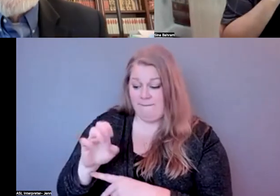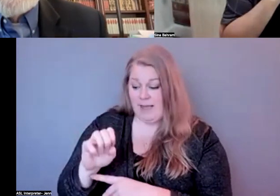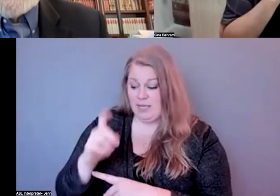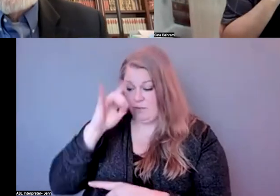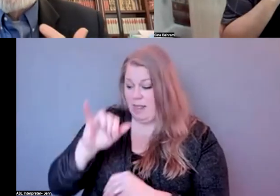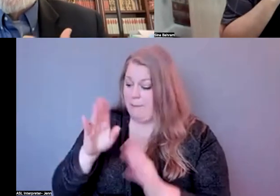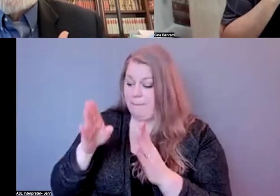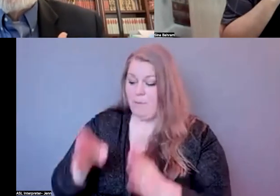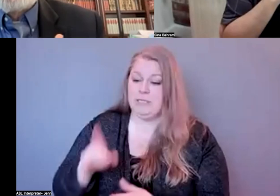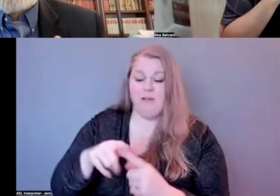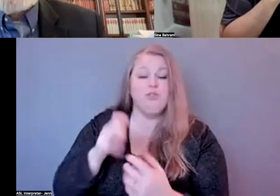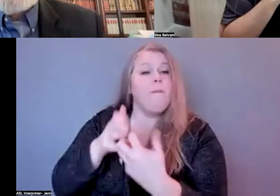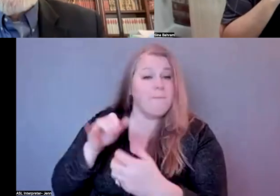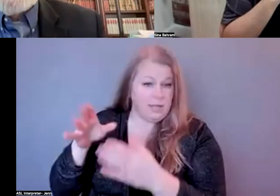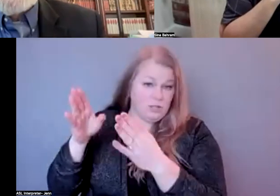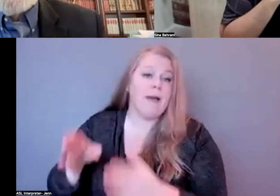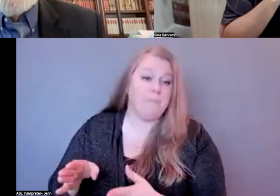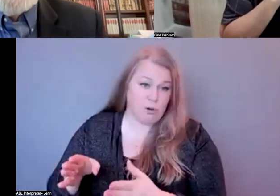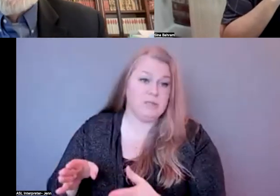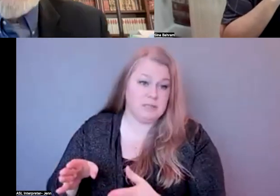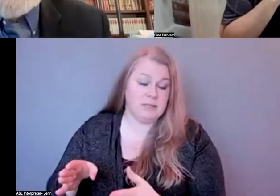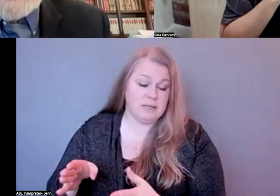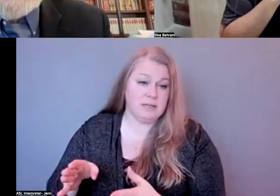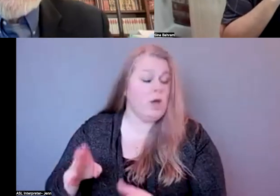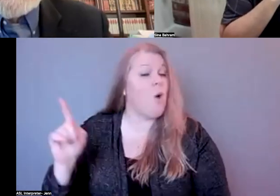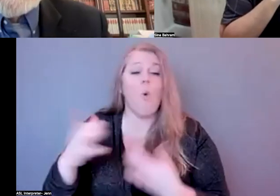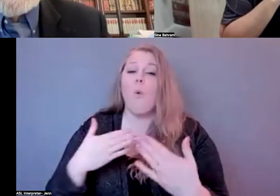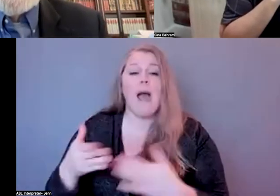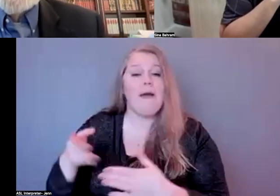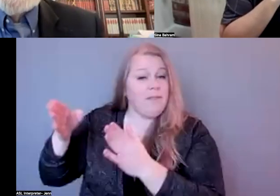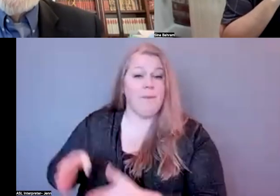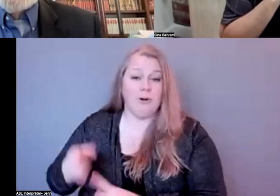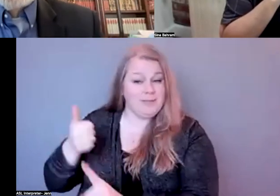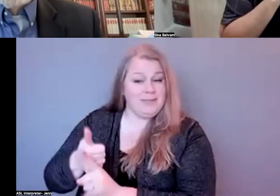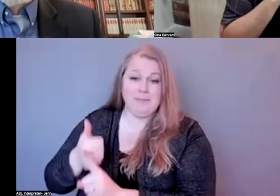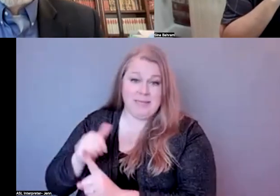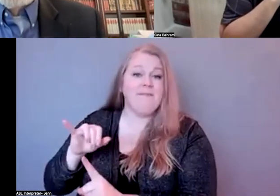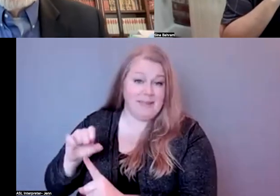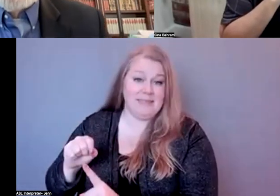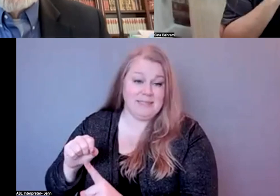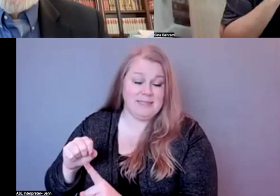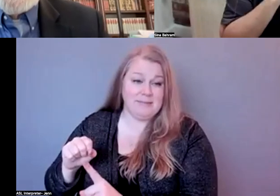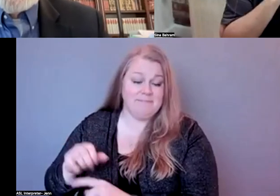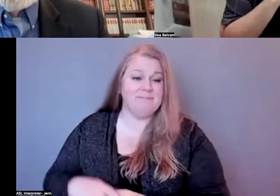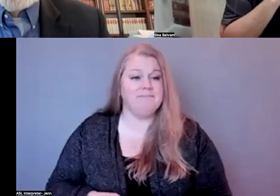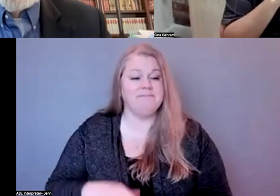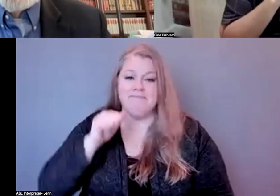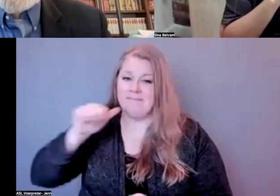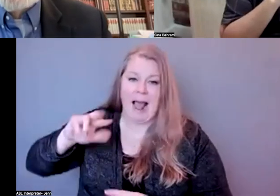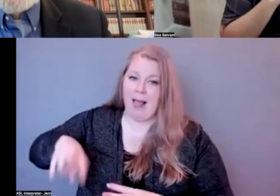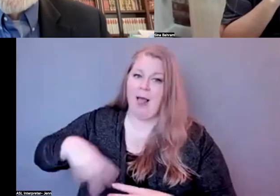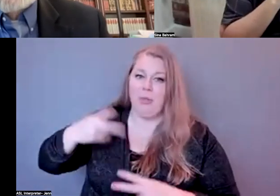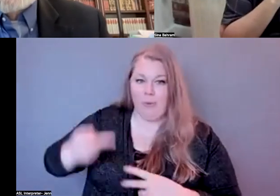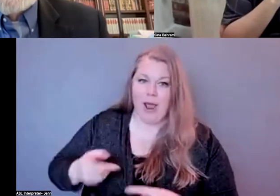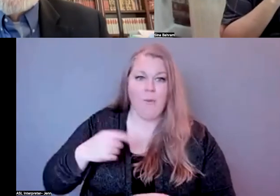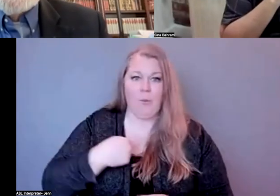have to match the person wherever the person is, and not the other way around, where we have